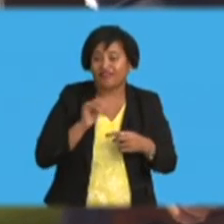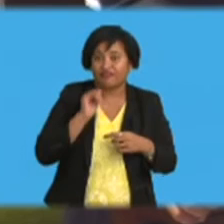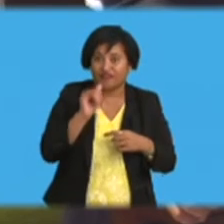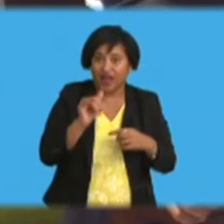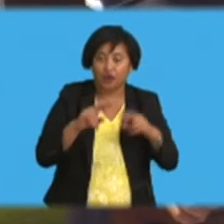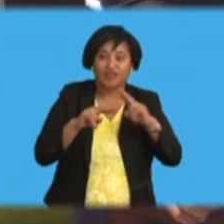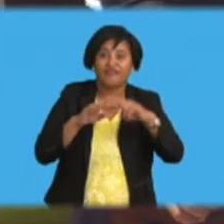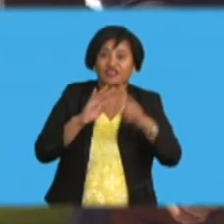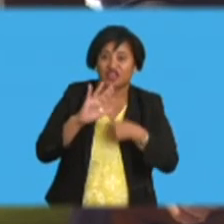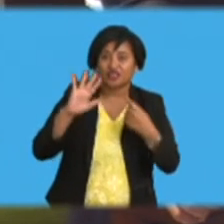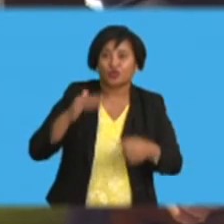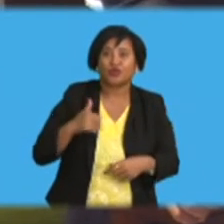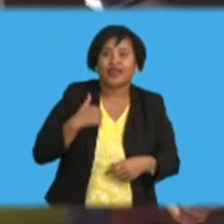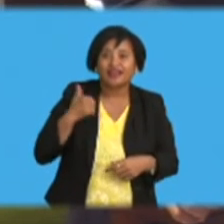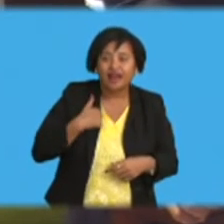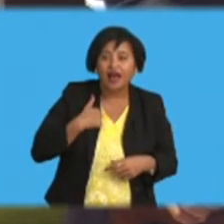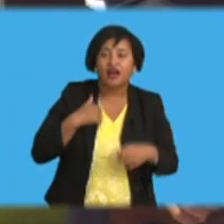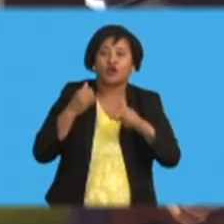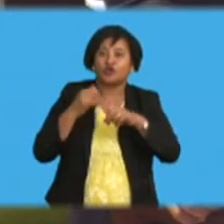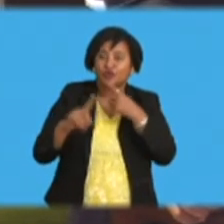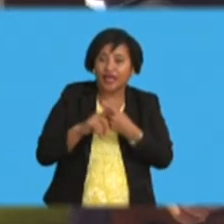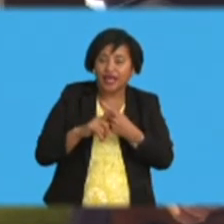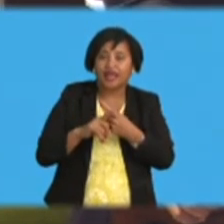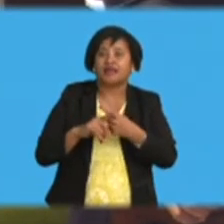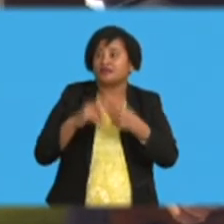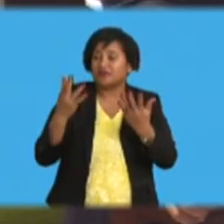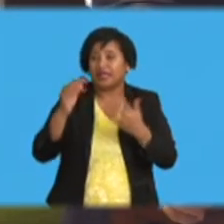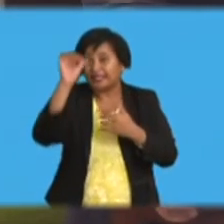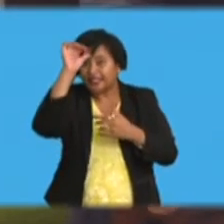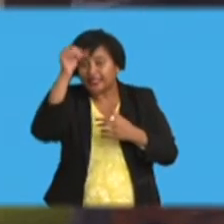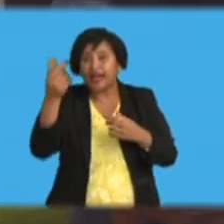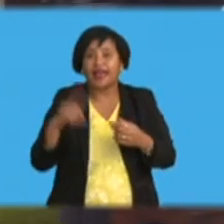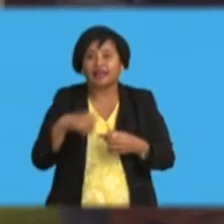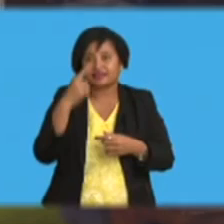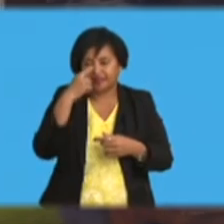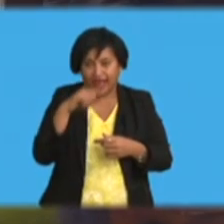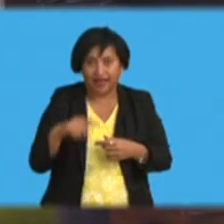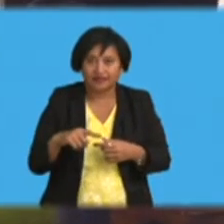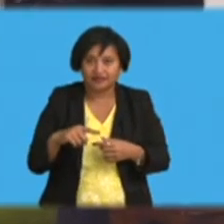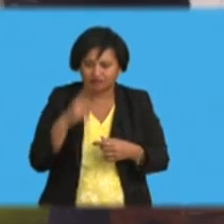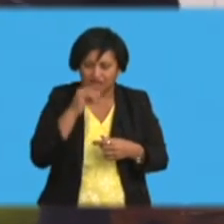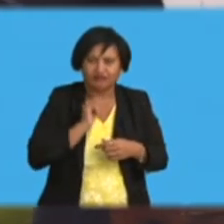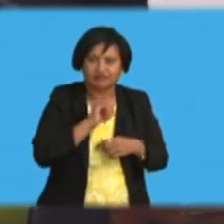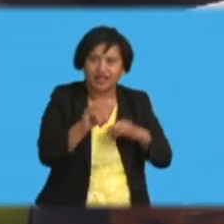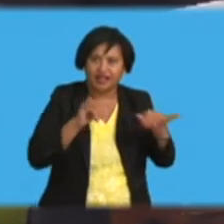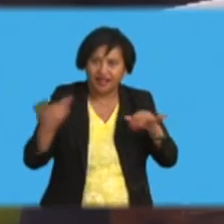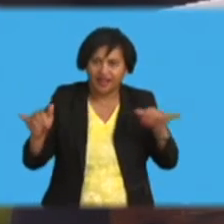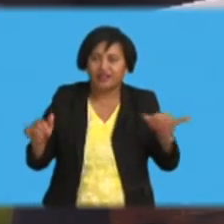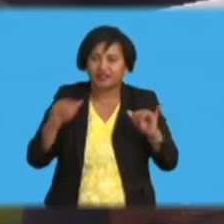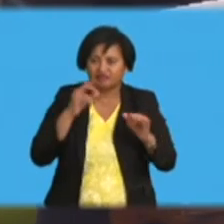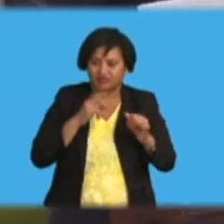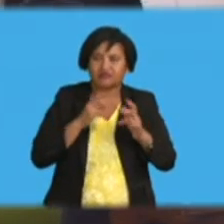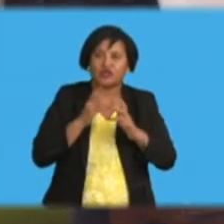to Canada, United Kingdom, India, Japan, and Thailand. Fiji Airways, Madam Speaker, will also shortly announce another